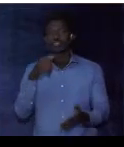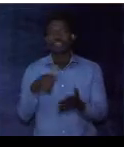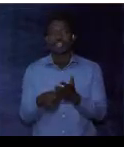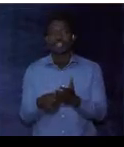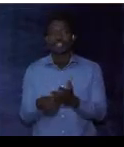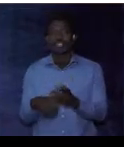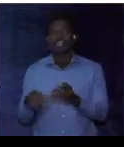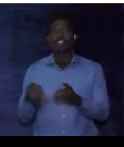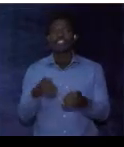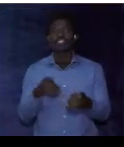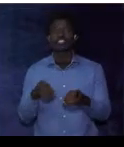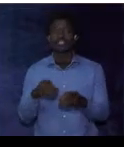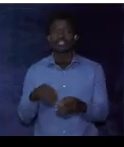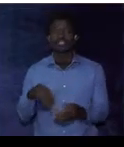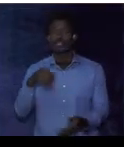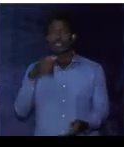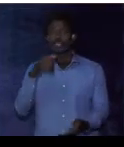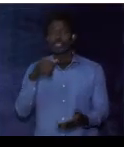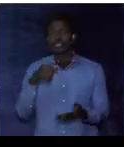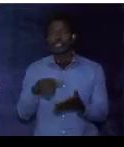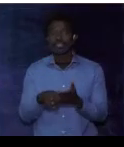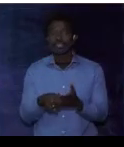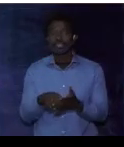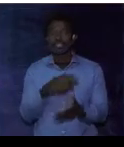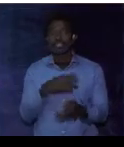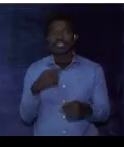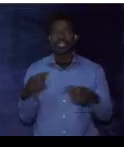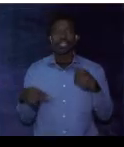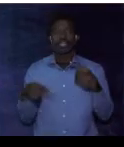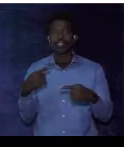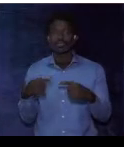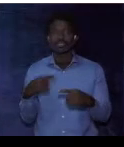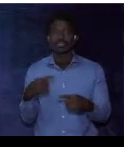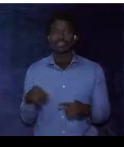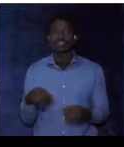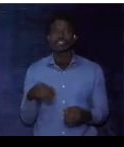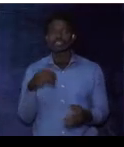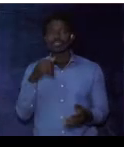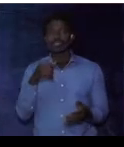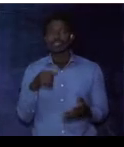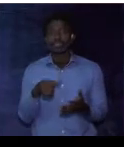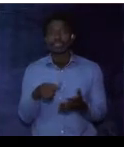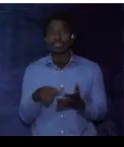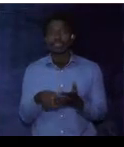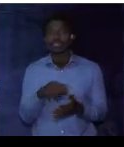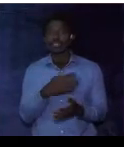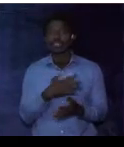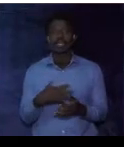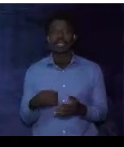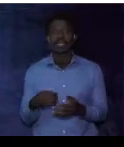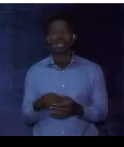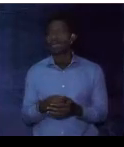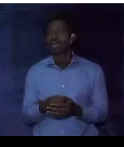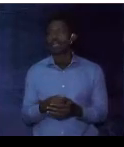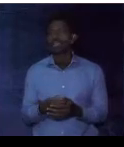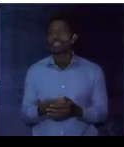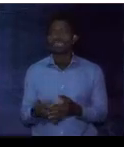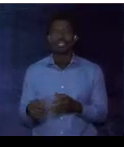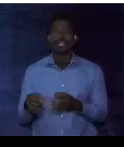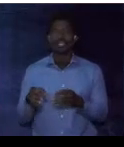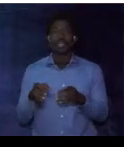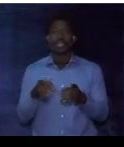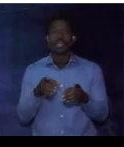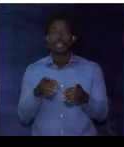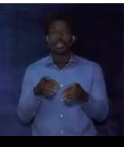the descriptive essay, the argumentative essay, and the expository essay. Now,